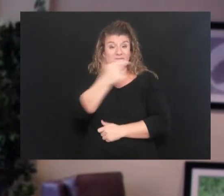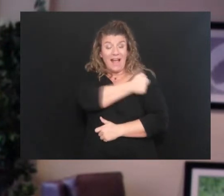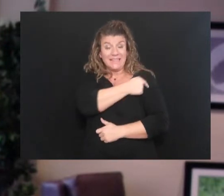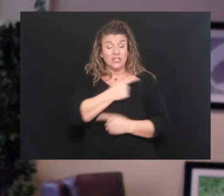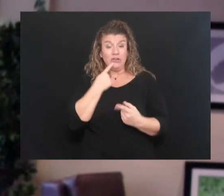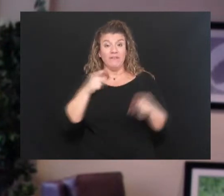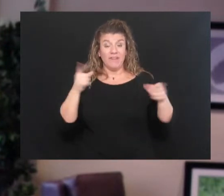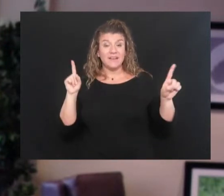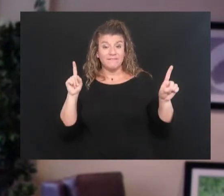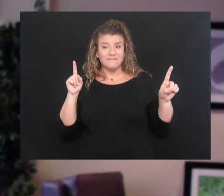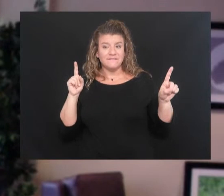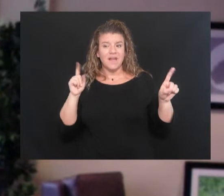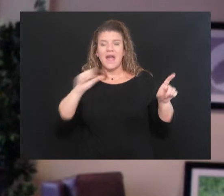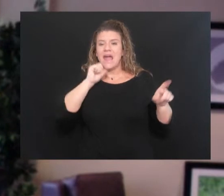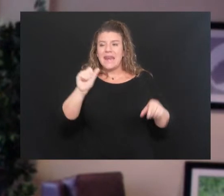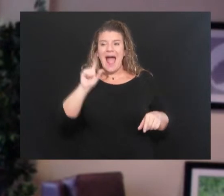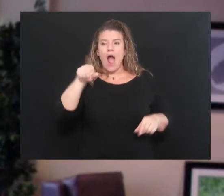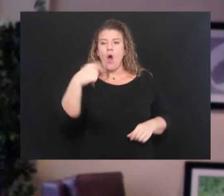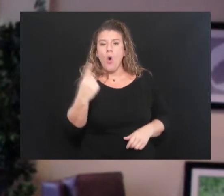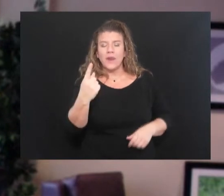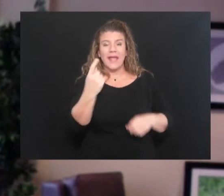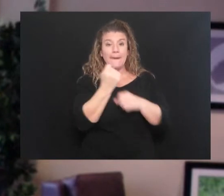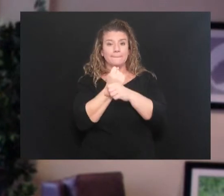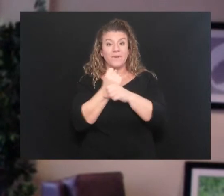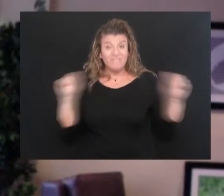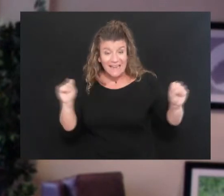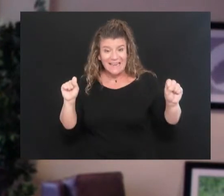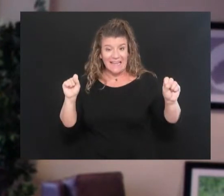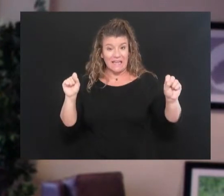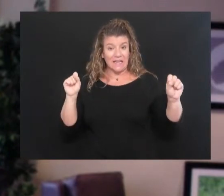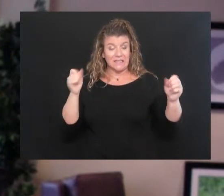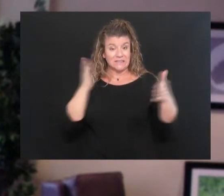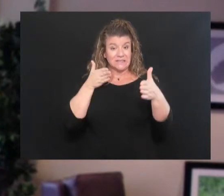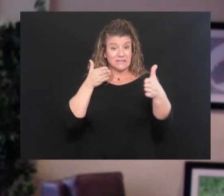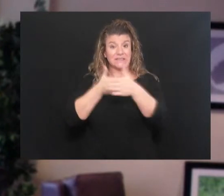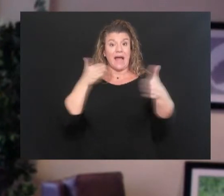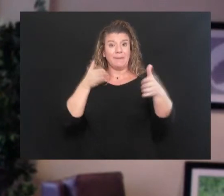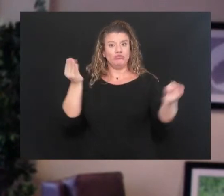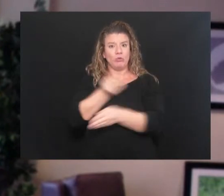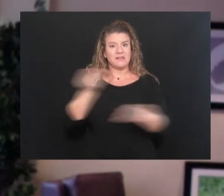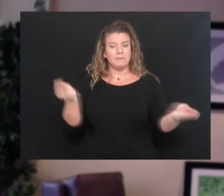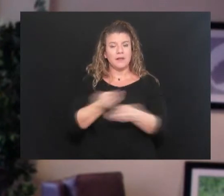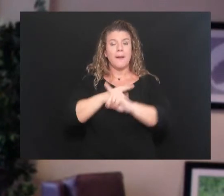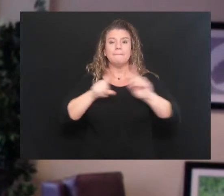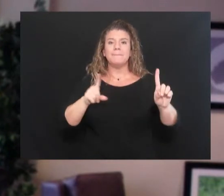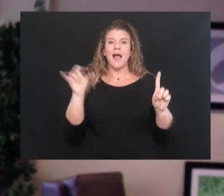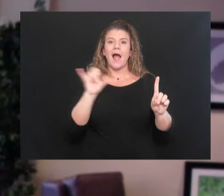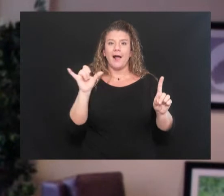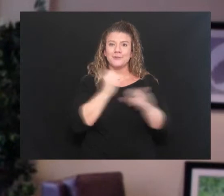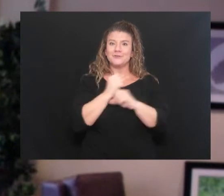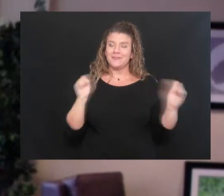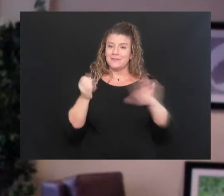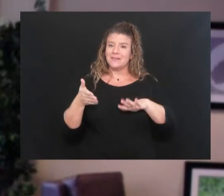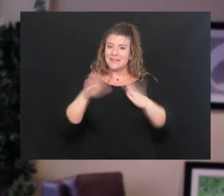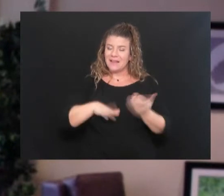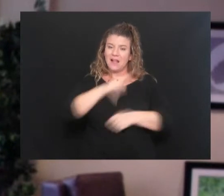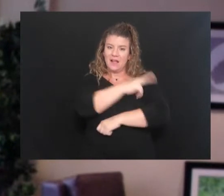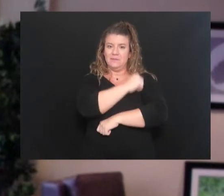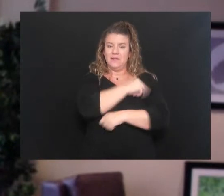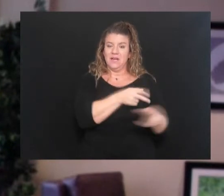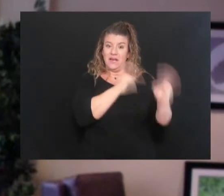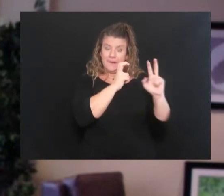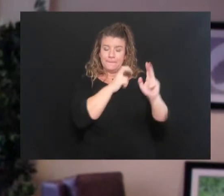in not only preventing transmission, but also in preventing death or hospitalization. In a study from